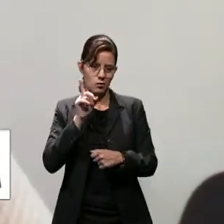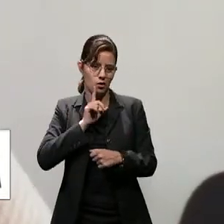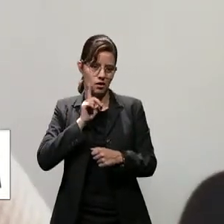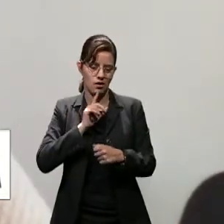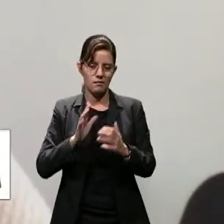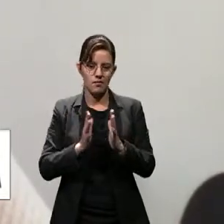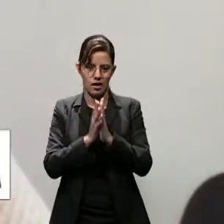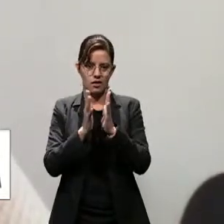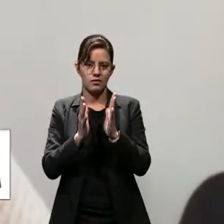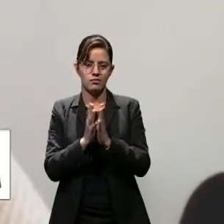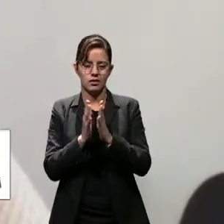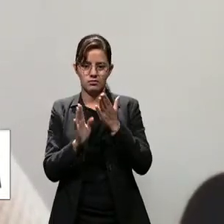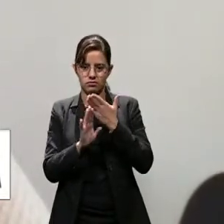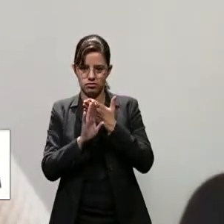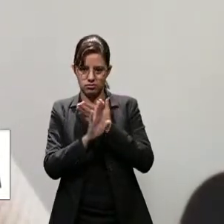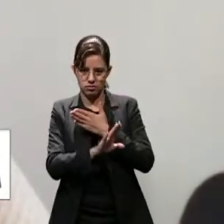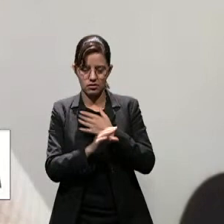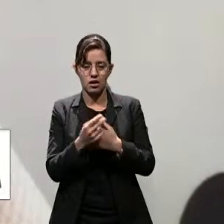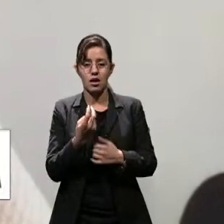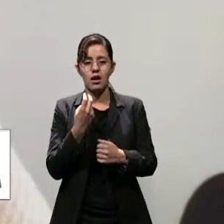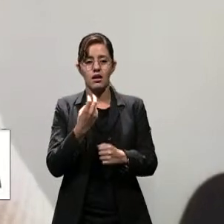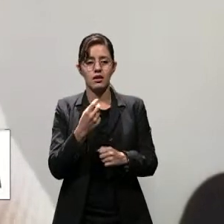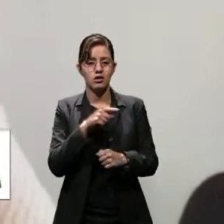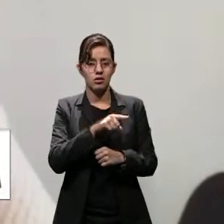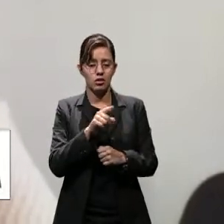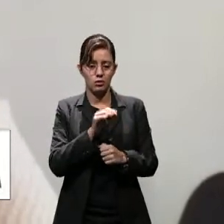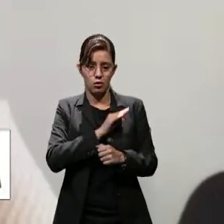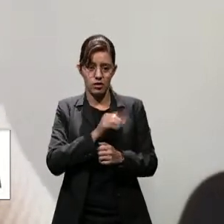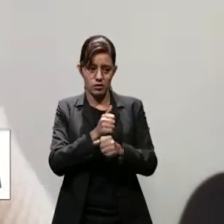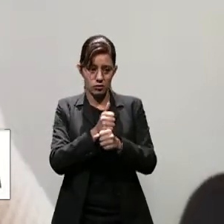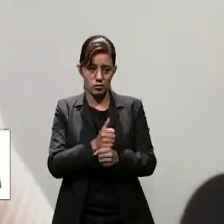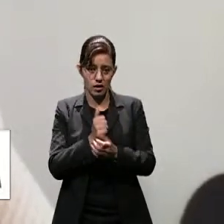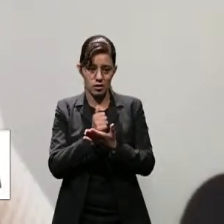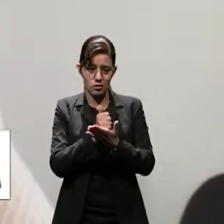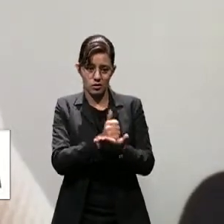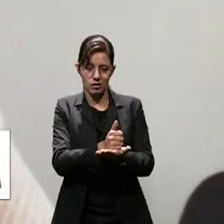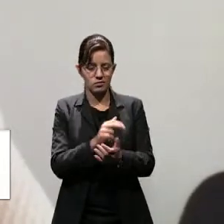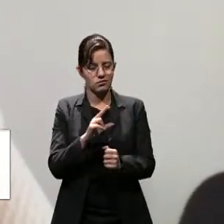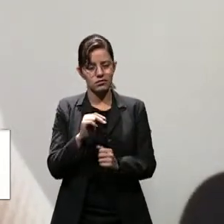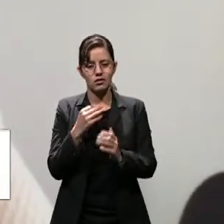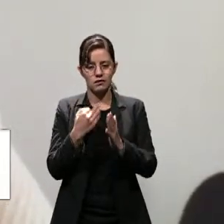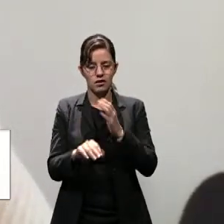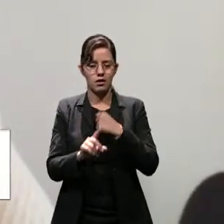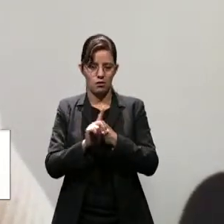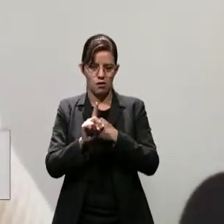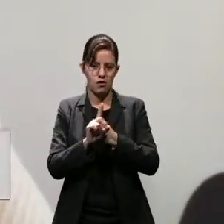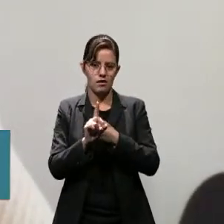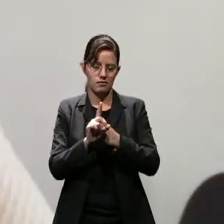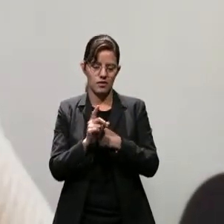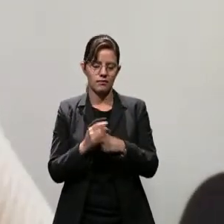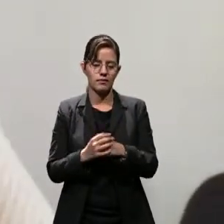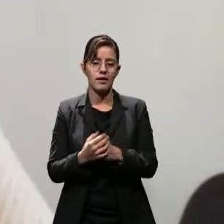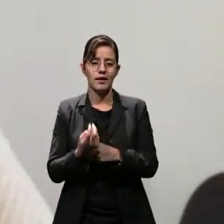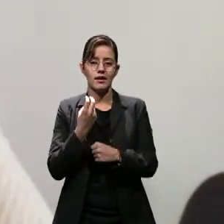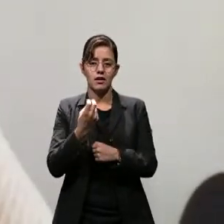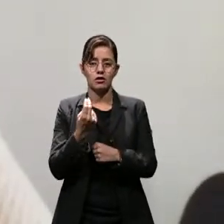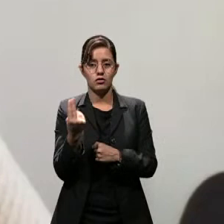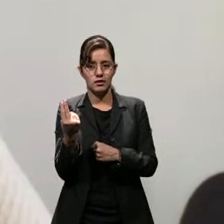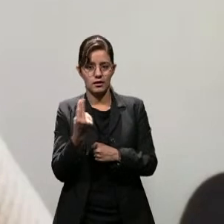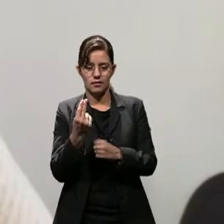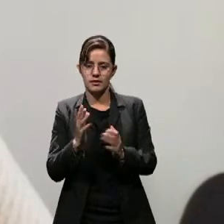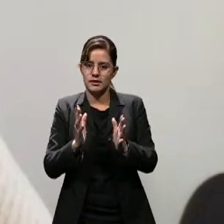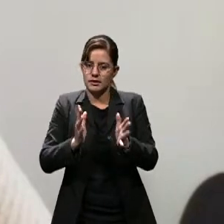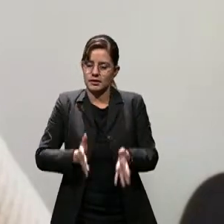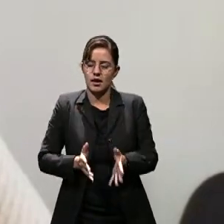to acknowledge and to address political violence against women, that it is necessary and urgent to strengthen